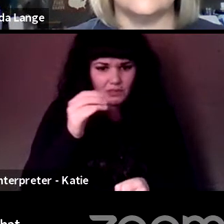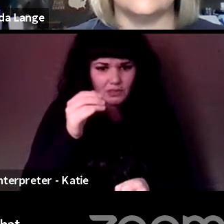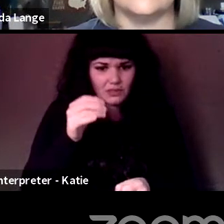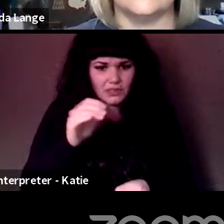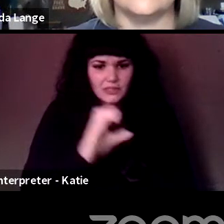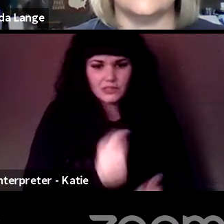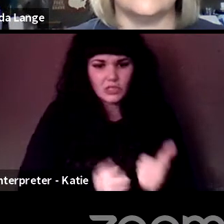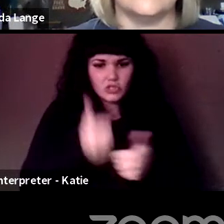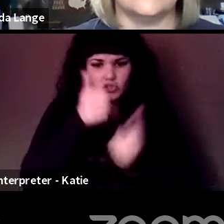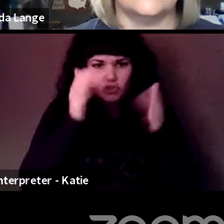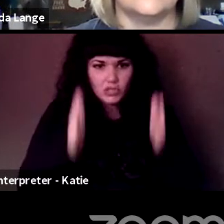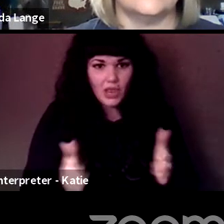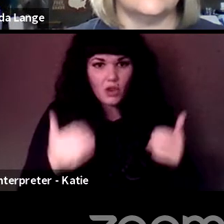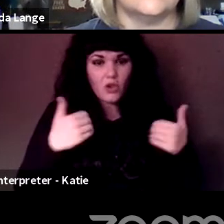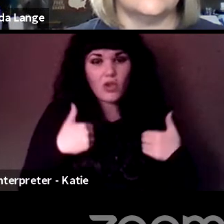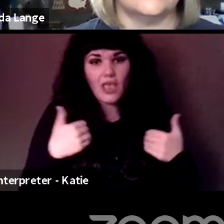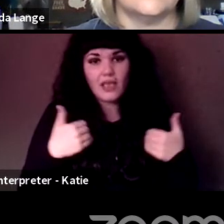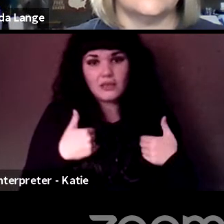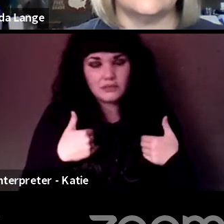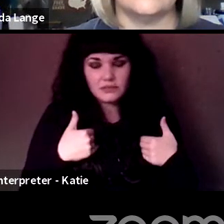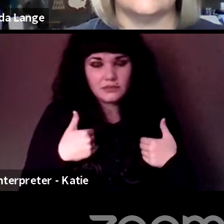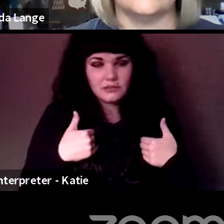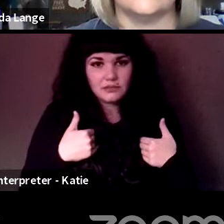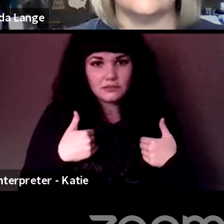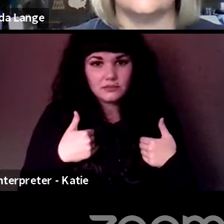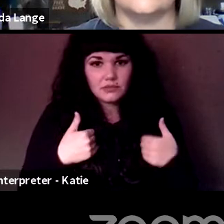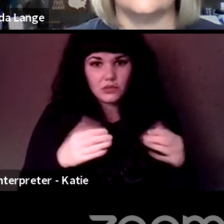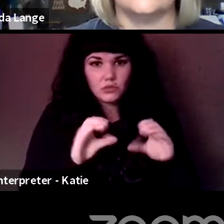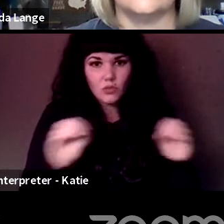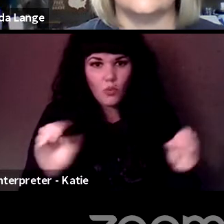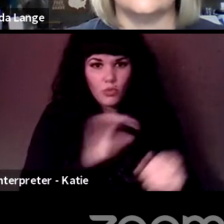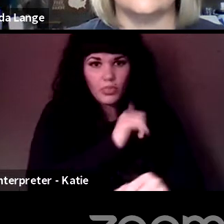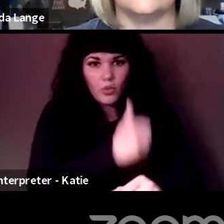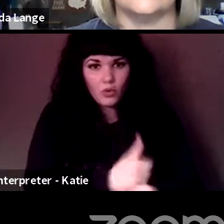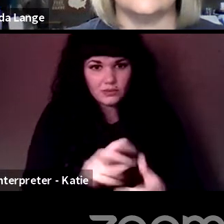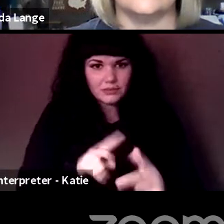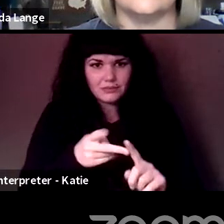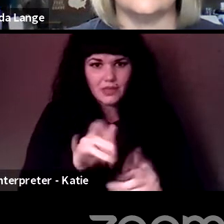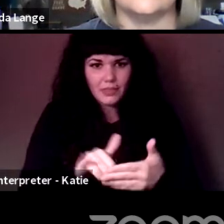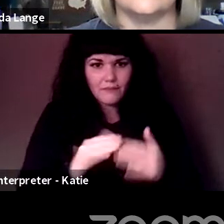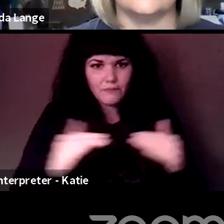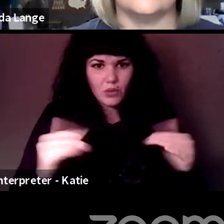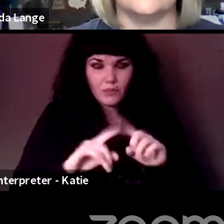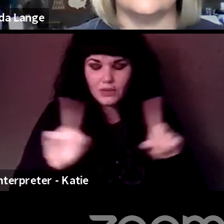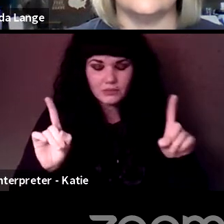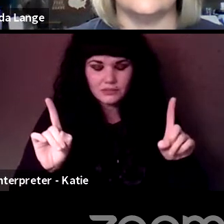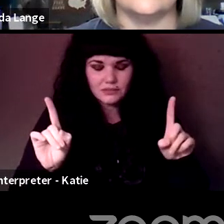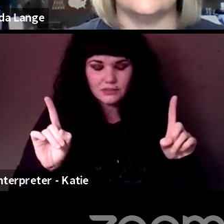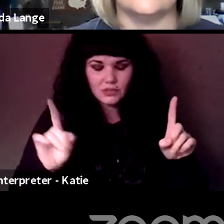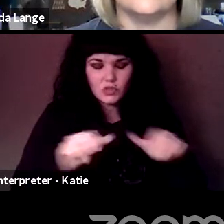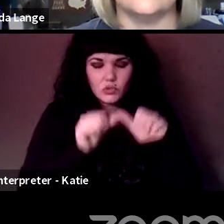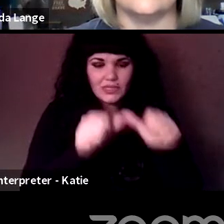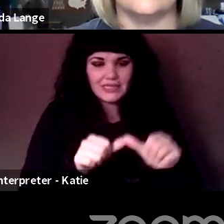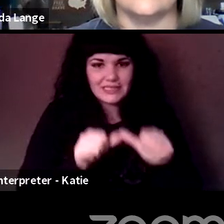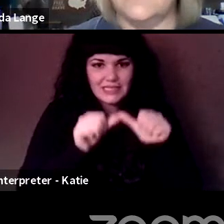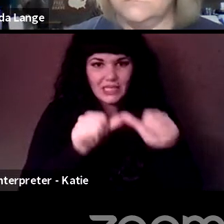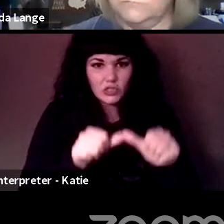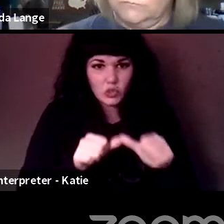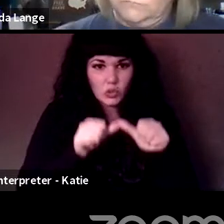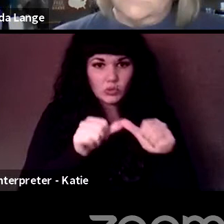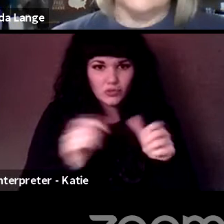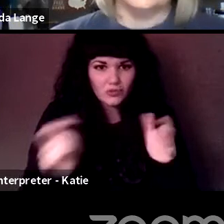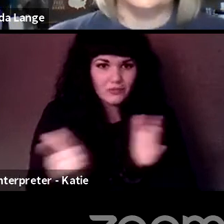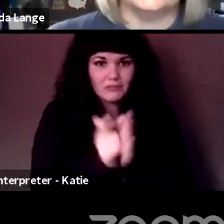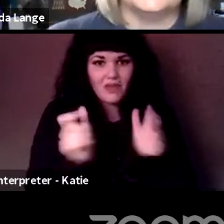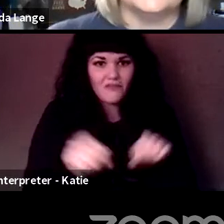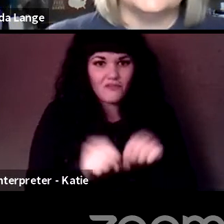properly seconded motion to establish an immediately pending question. Now, you all folks all know this, and but you just continue to violate it. And I